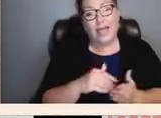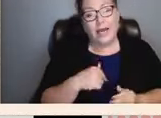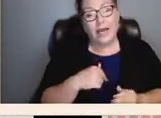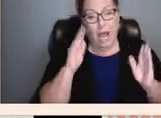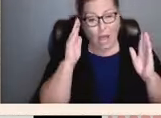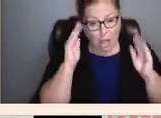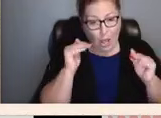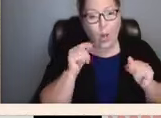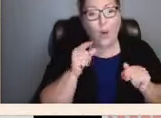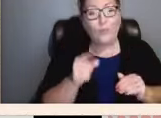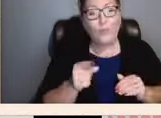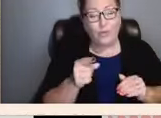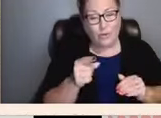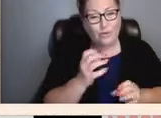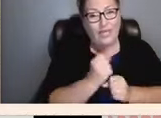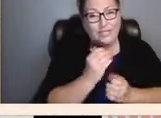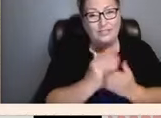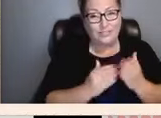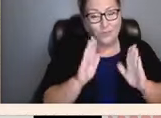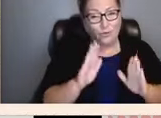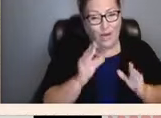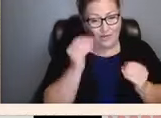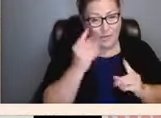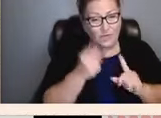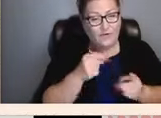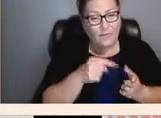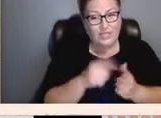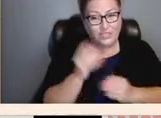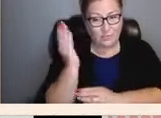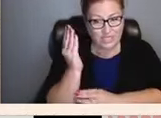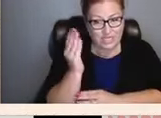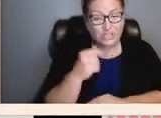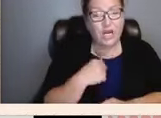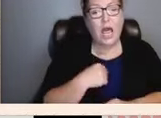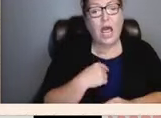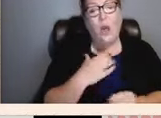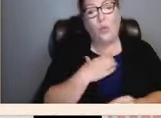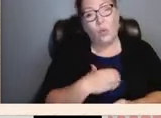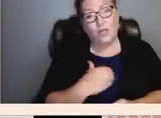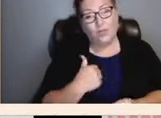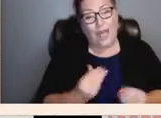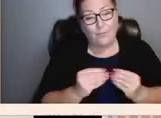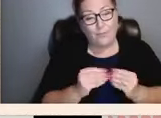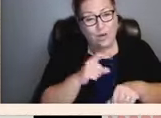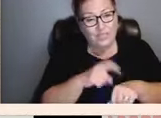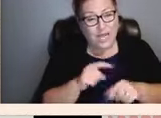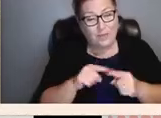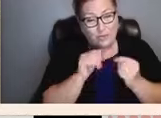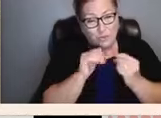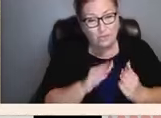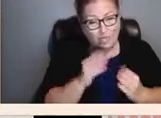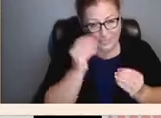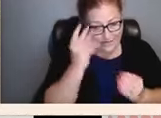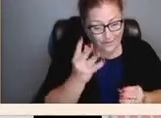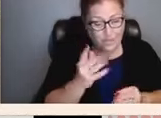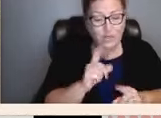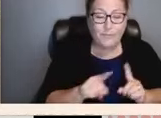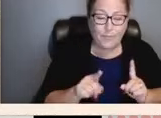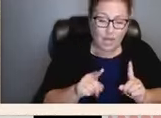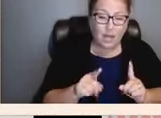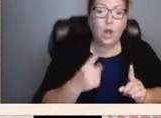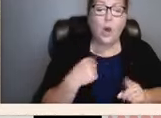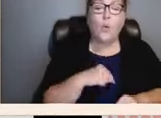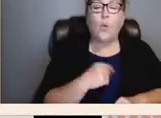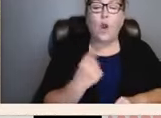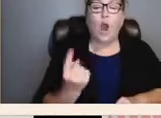away some great information from this presentation. I wish we had more time to address the information, but we are always available